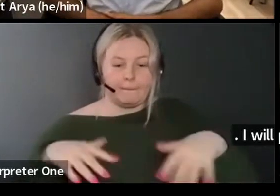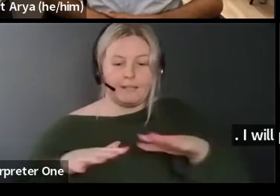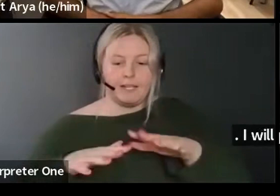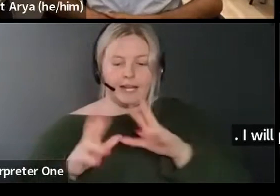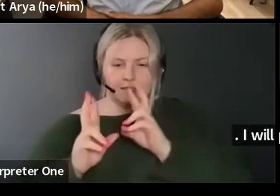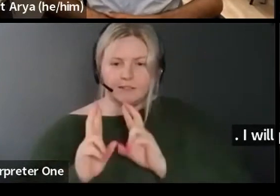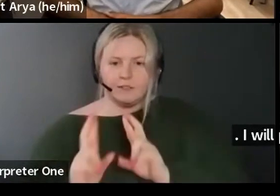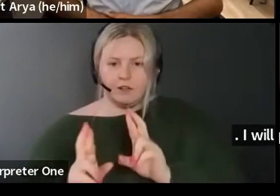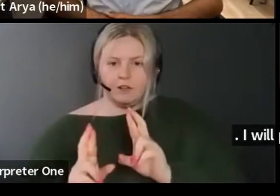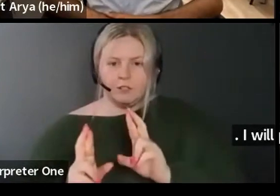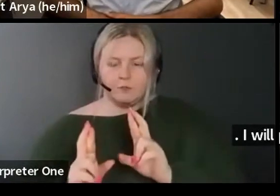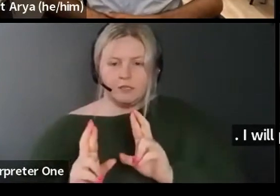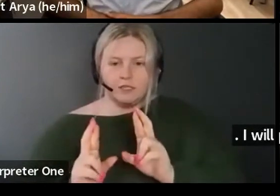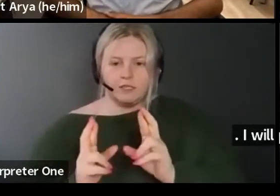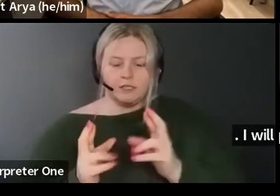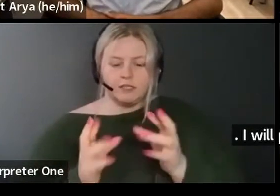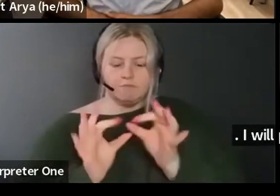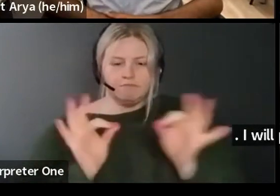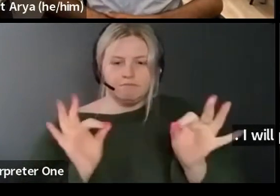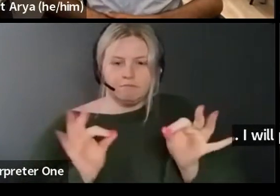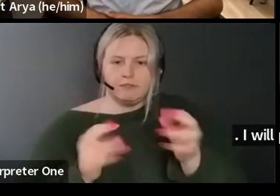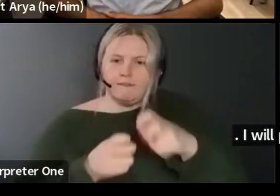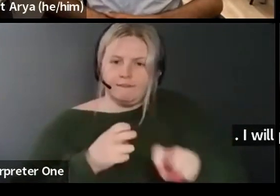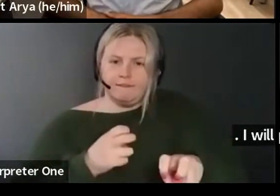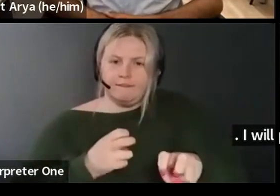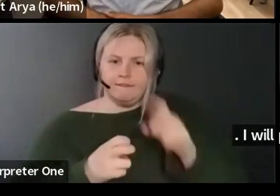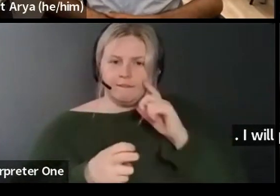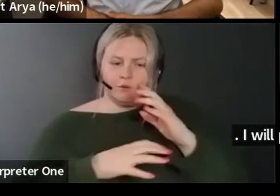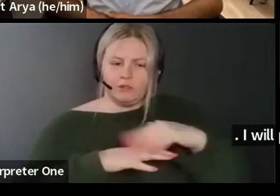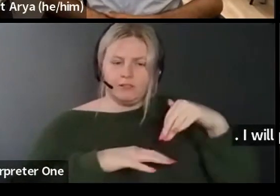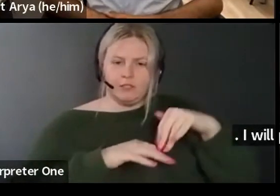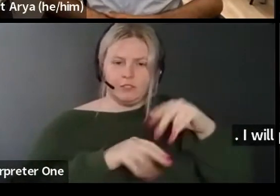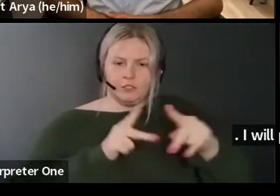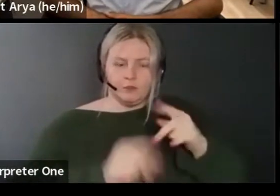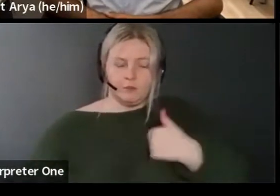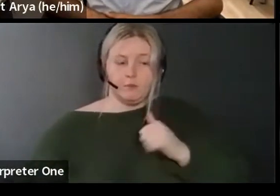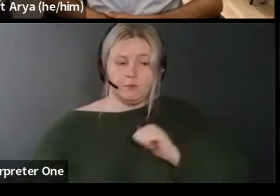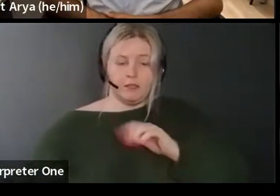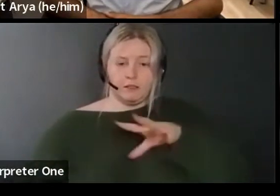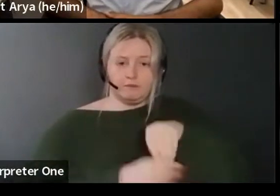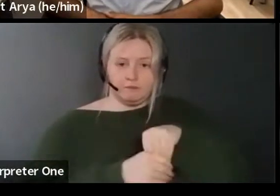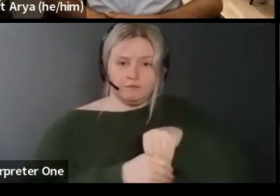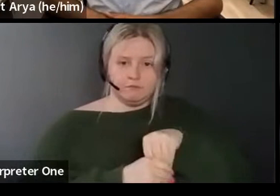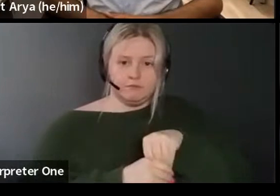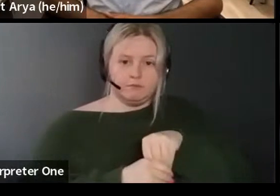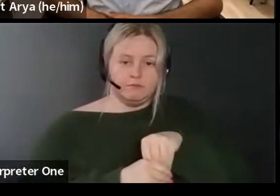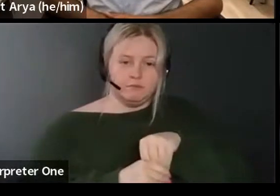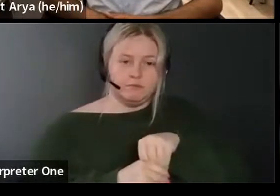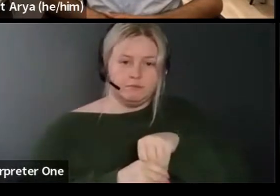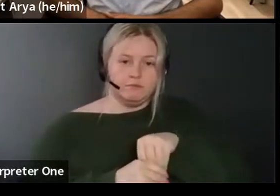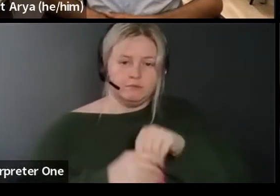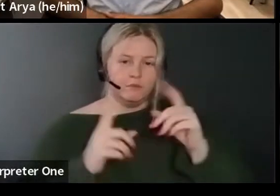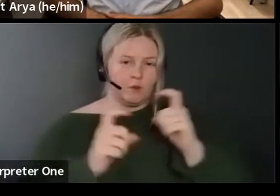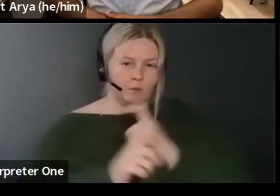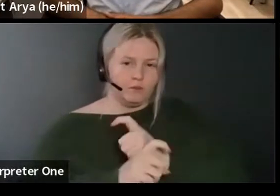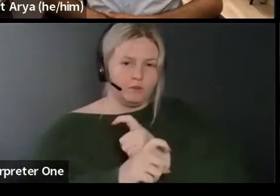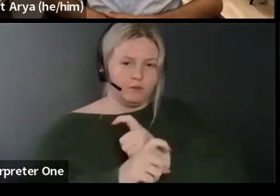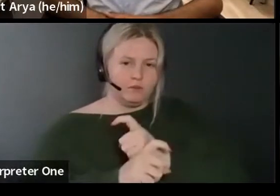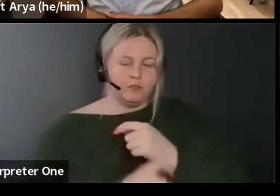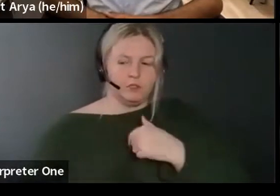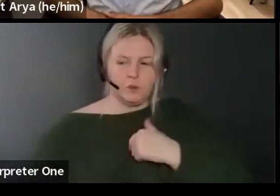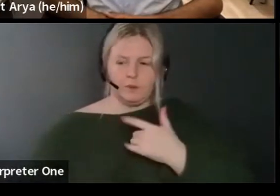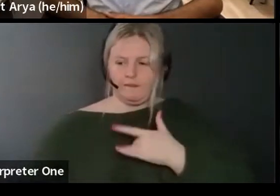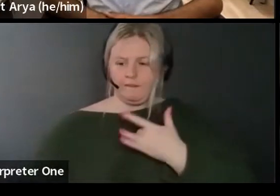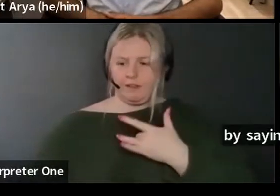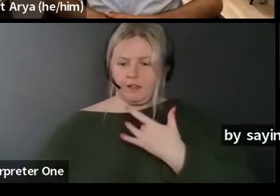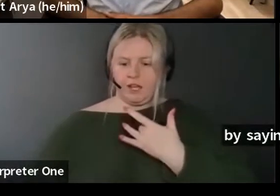tricky thing for a lot of Indigenous folks, myself included, and it wouldn't feel right for me not to do